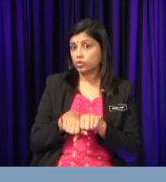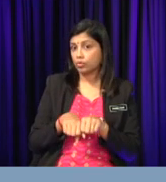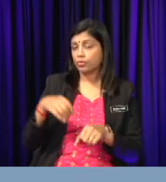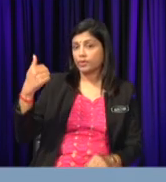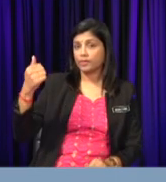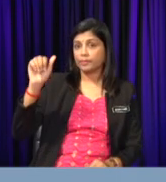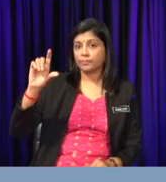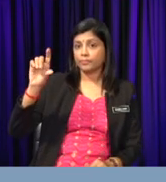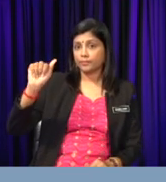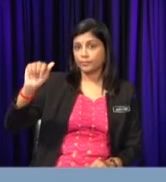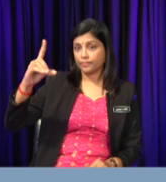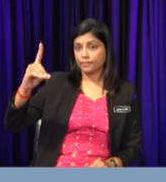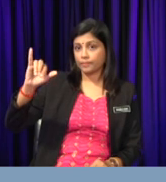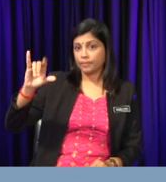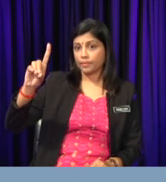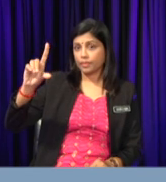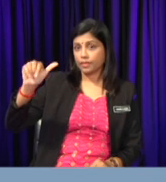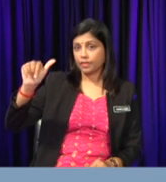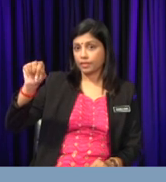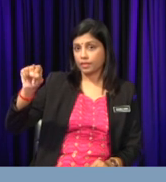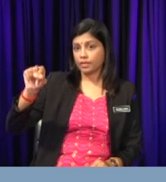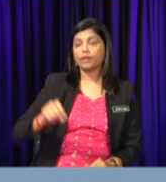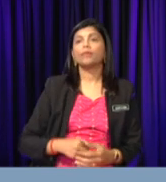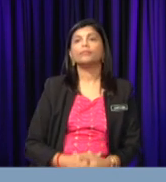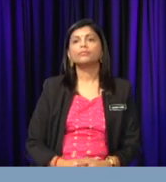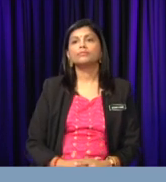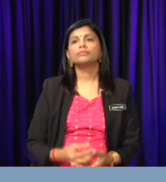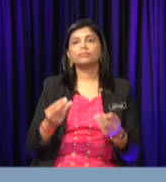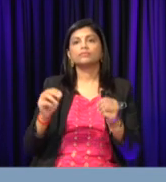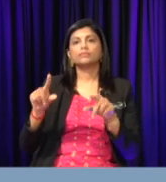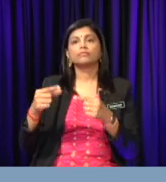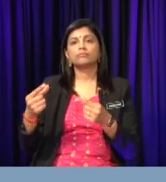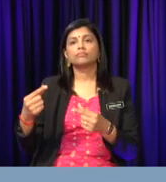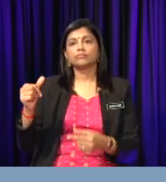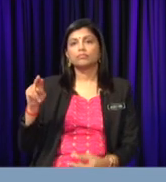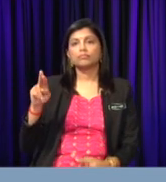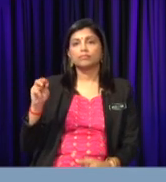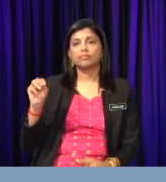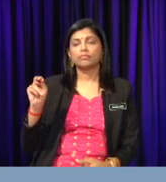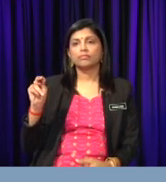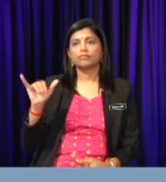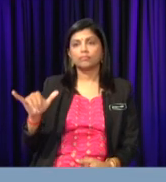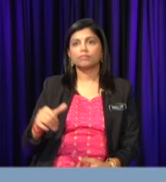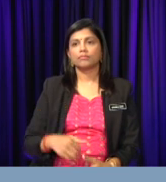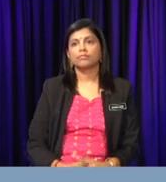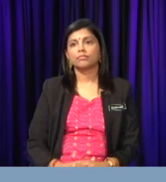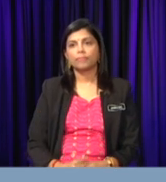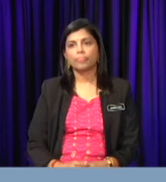favorite sneakers and sports shoes is Adidas. So I want to go to Germany. I want to visit the Germany once, at least